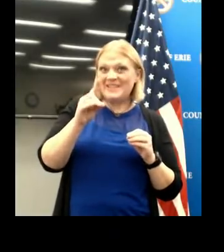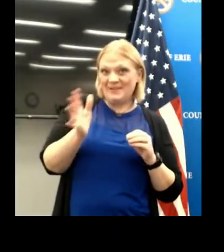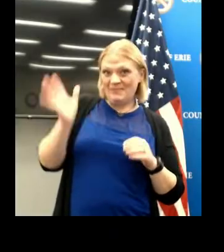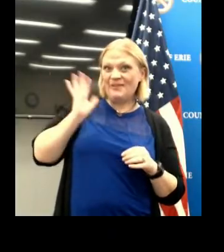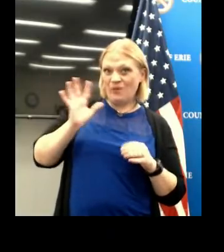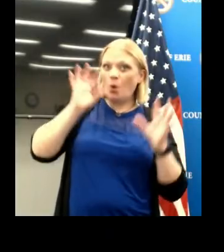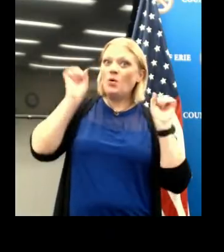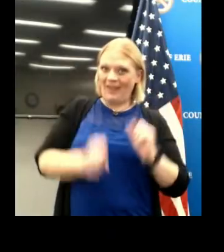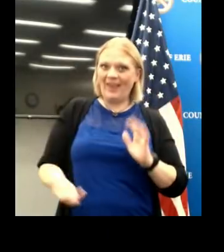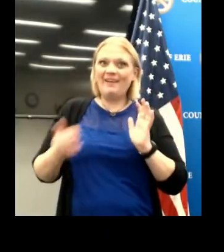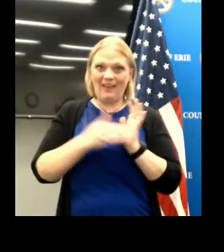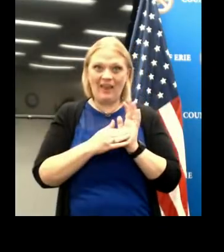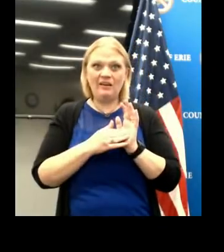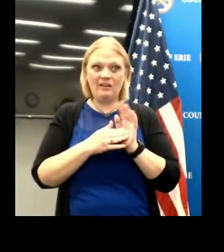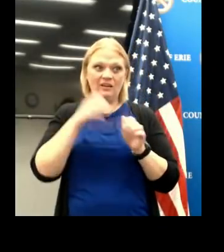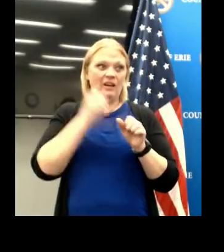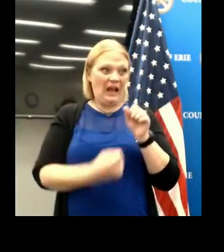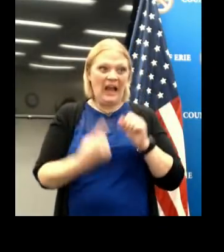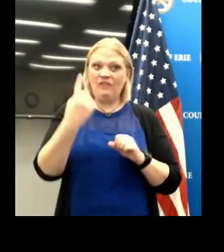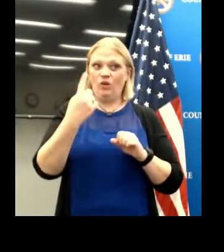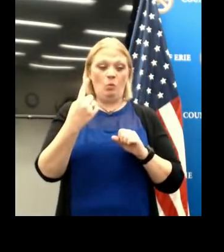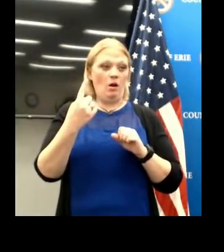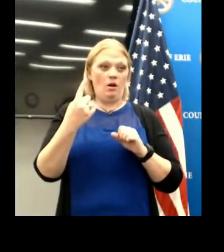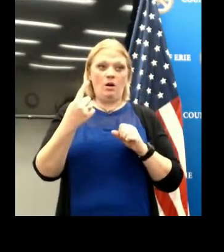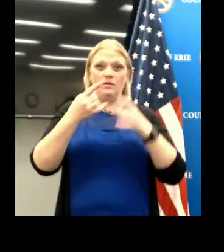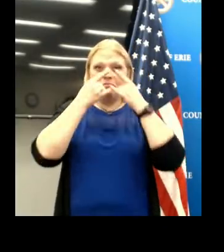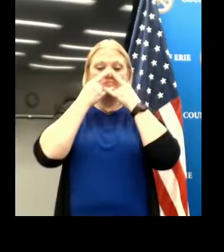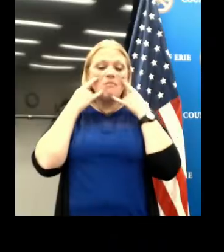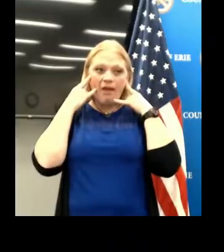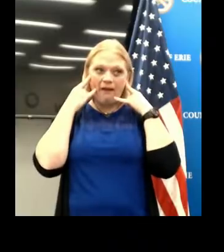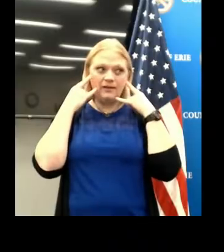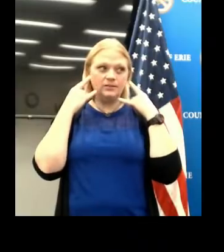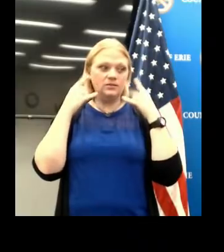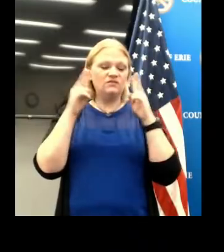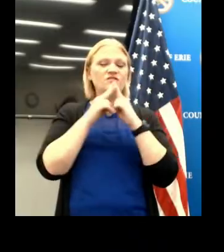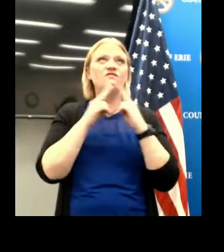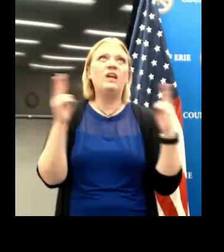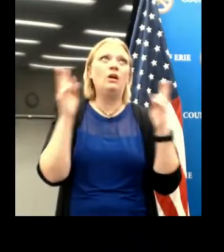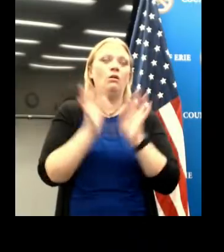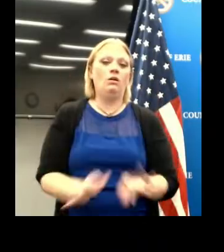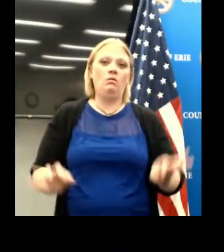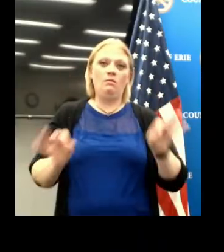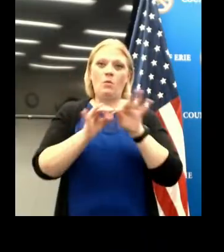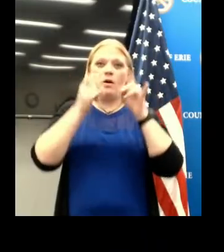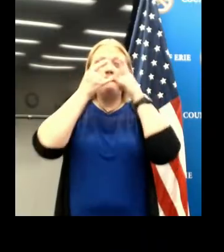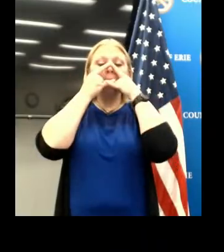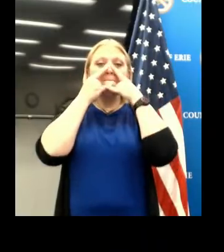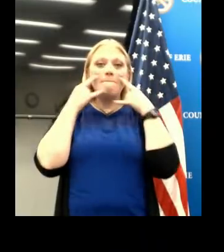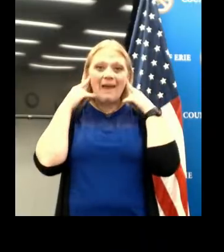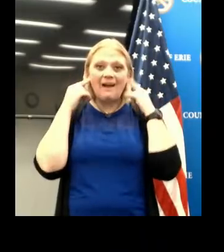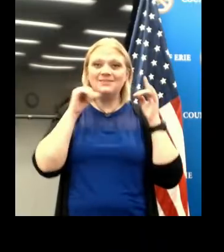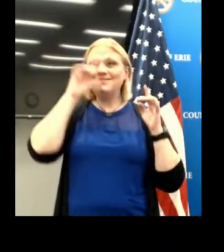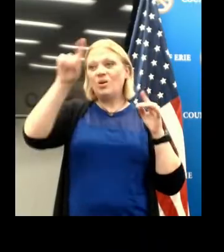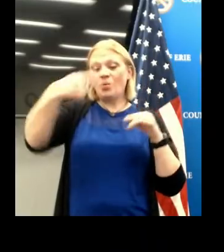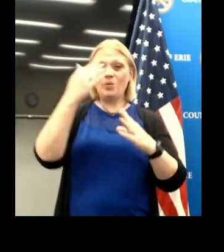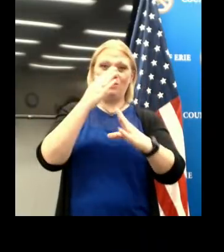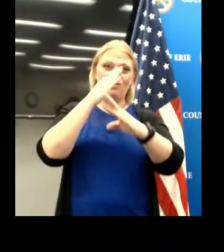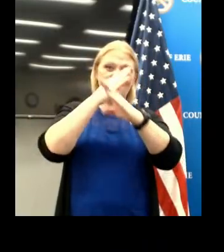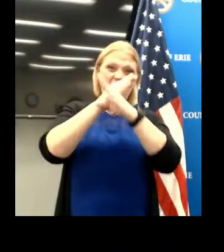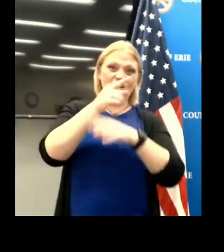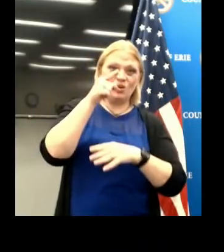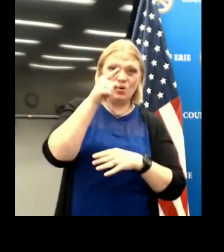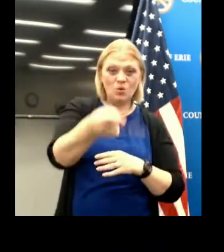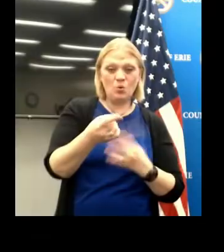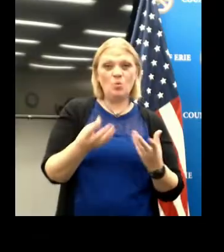do it again. Everybody can wear a mask. Very important. The mask will help not only protect you, even